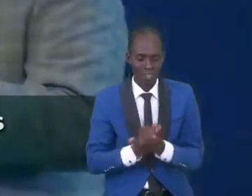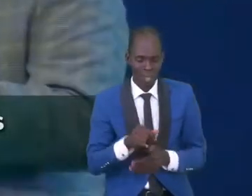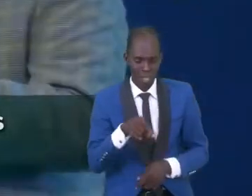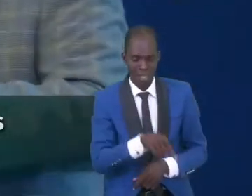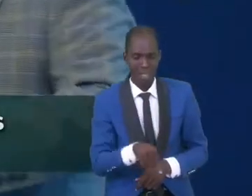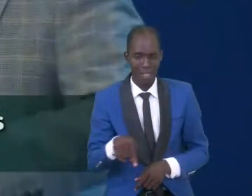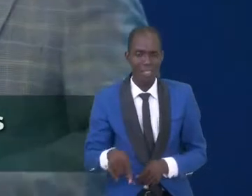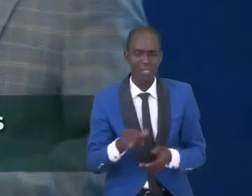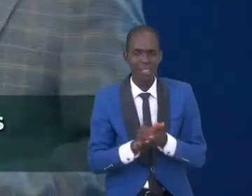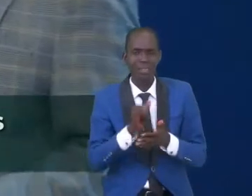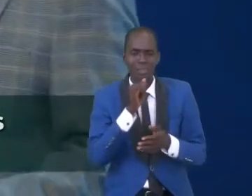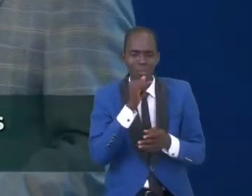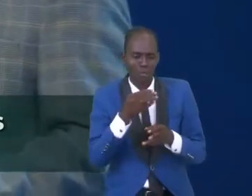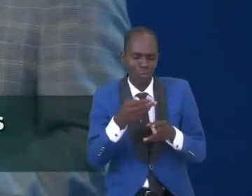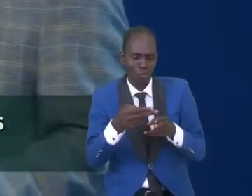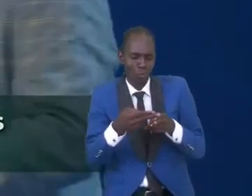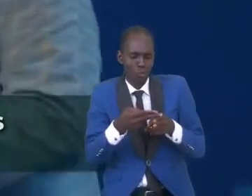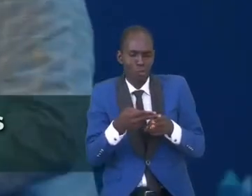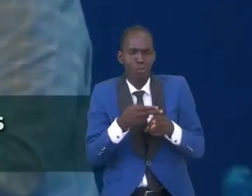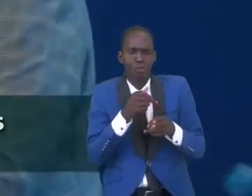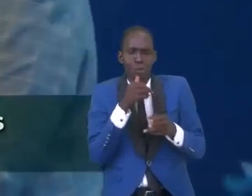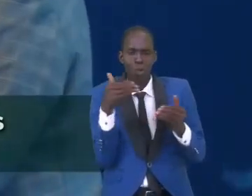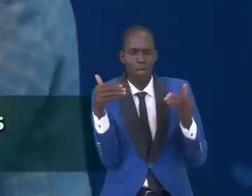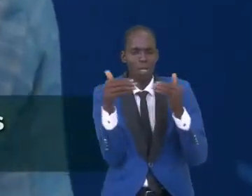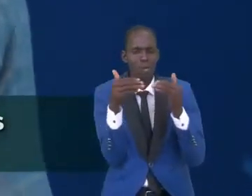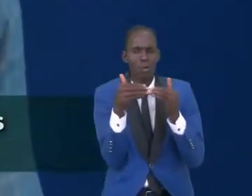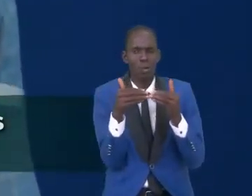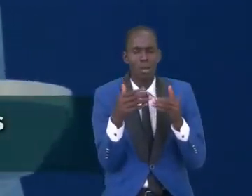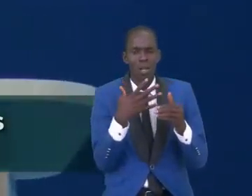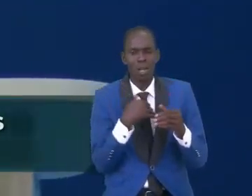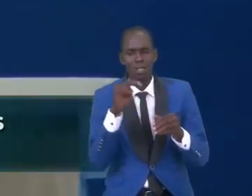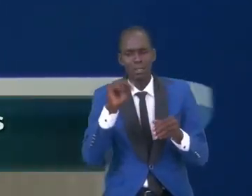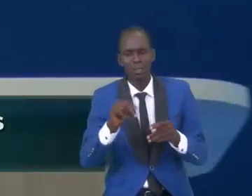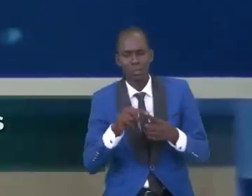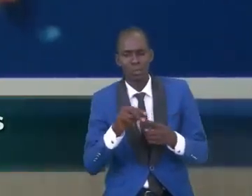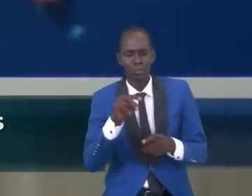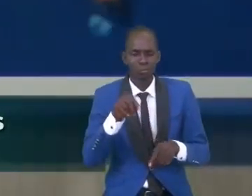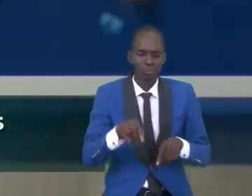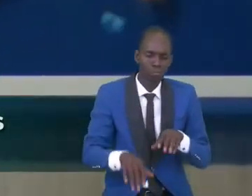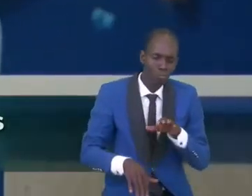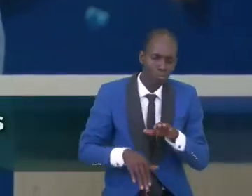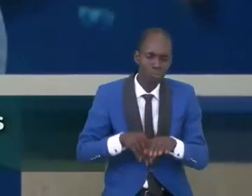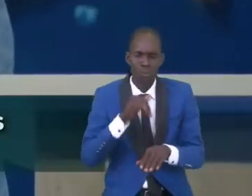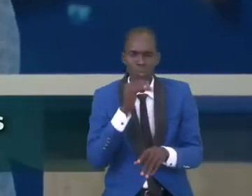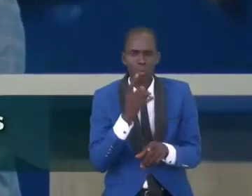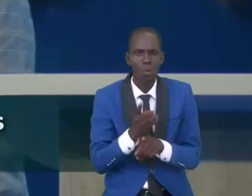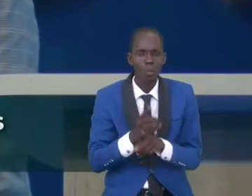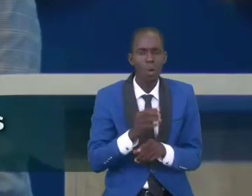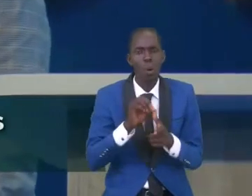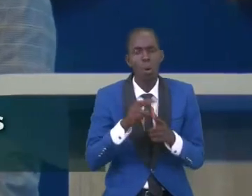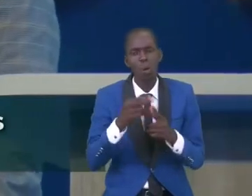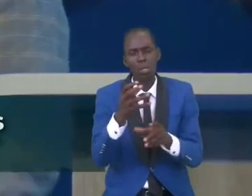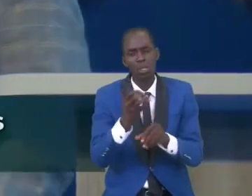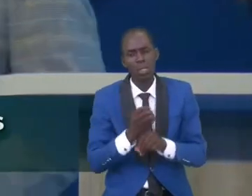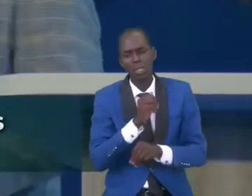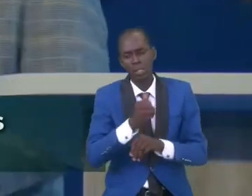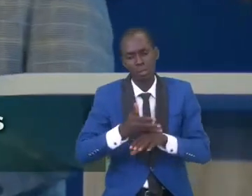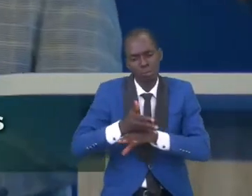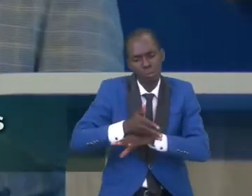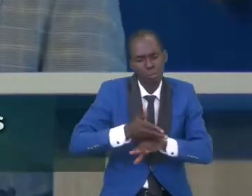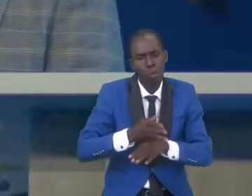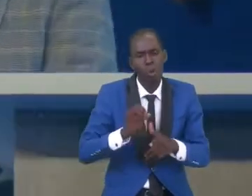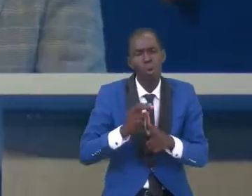the other, and you are wondering, look at me, I have to either get a stick or get another kind of shoe for